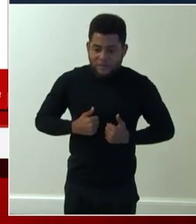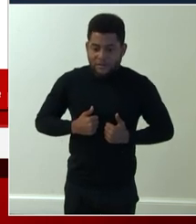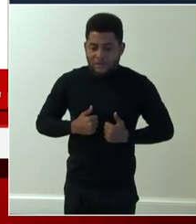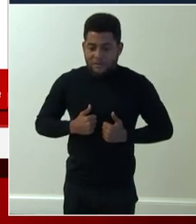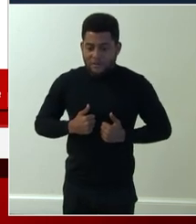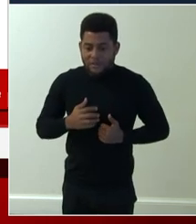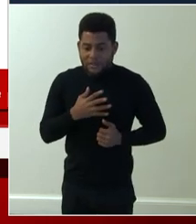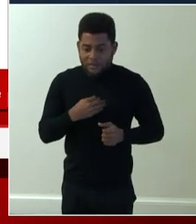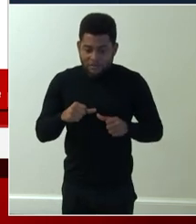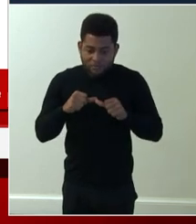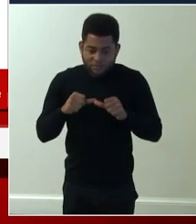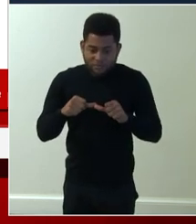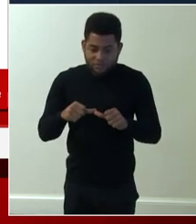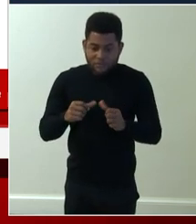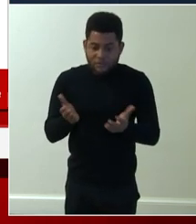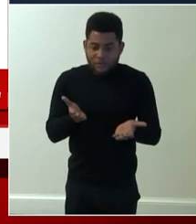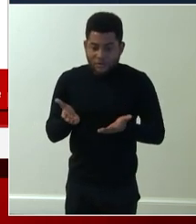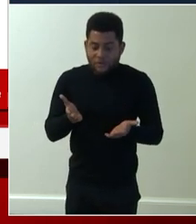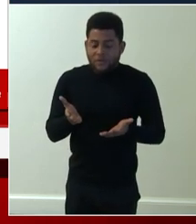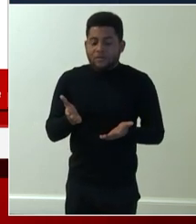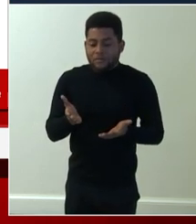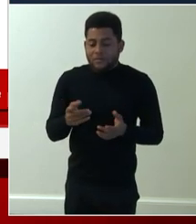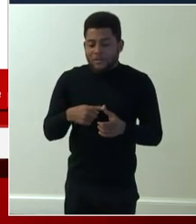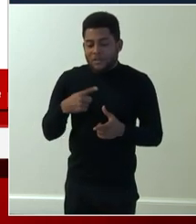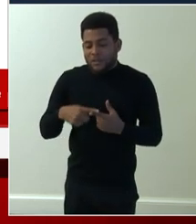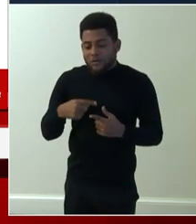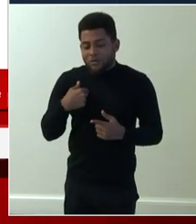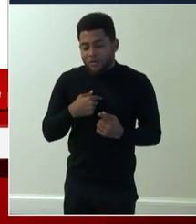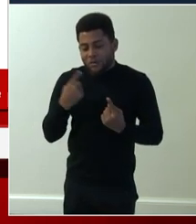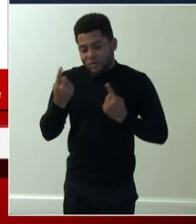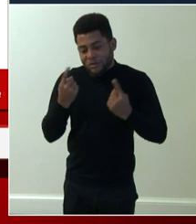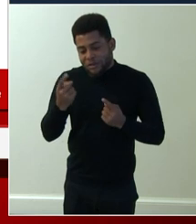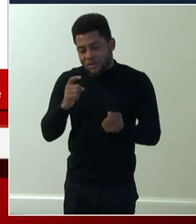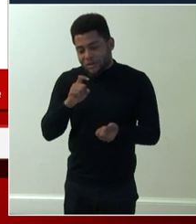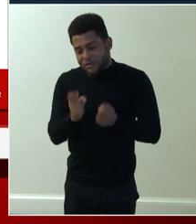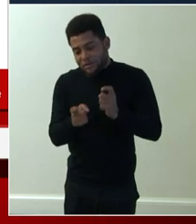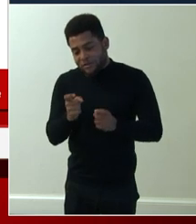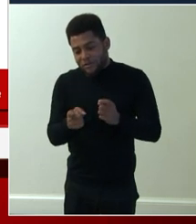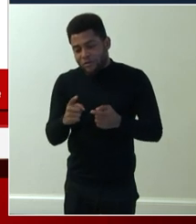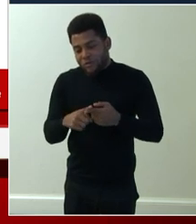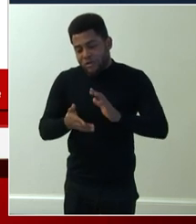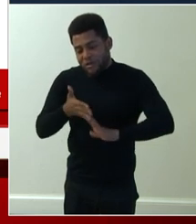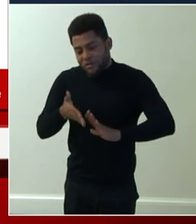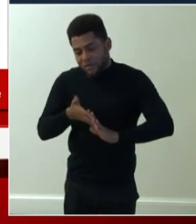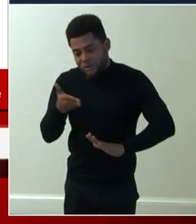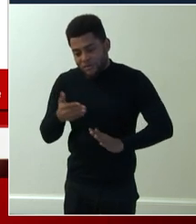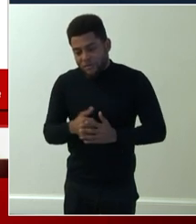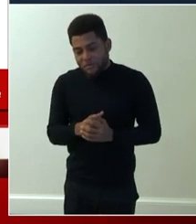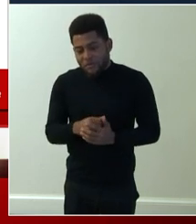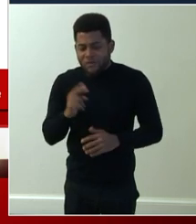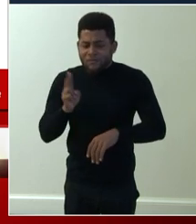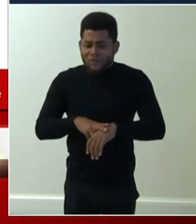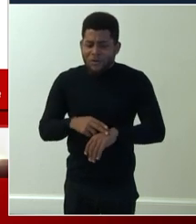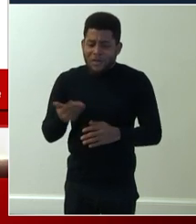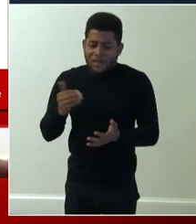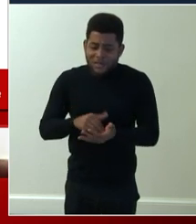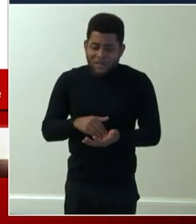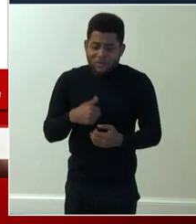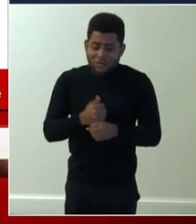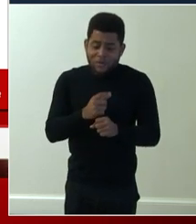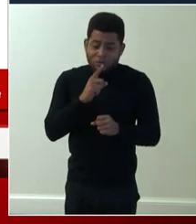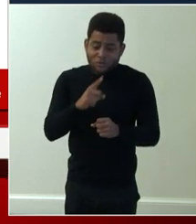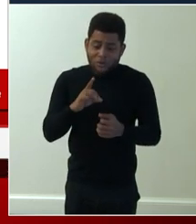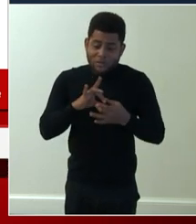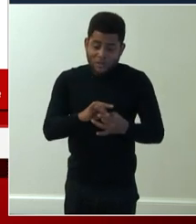we typically do, then we also consider adjustments to operations for a time period. And again, that could be related to